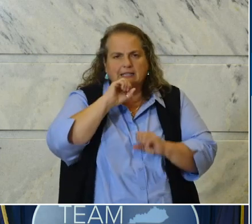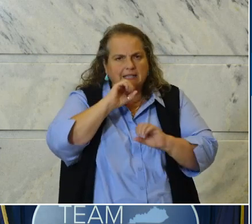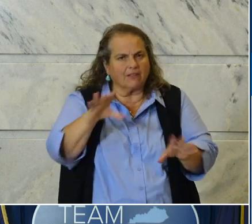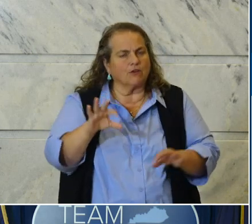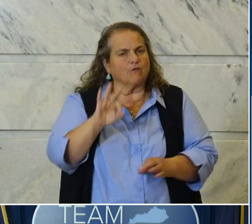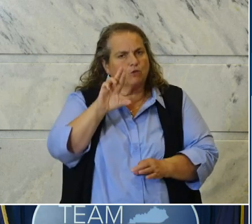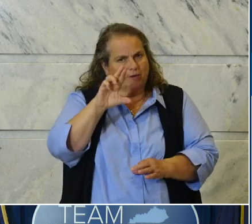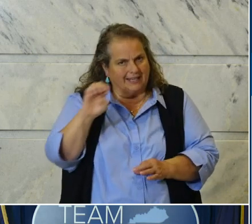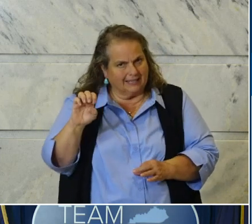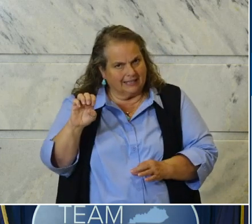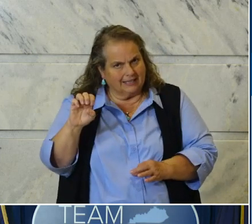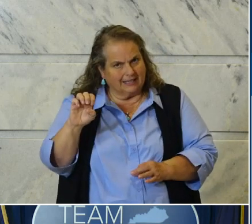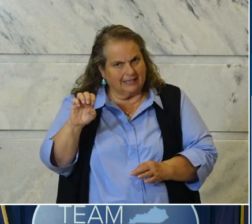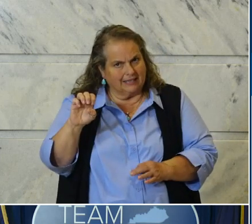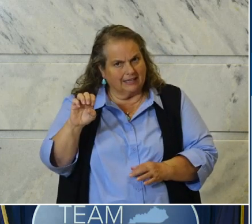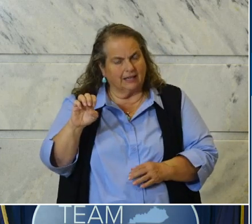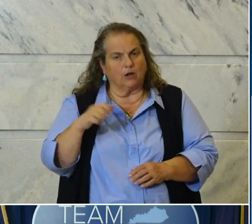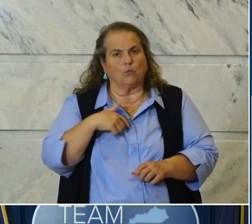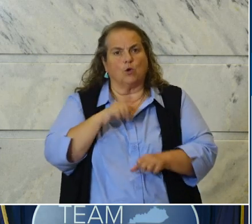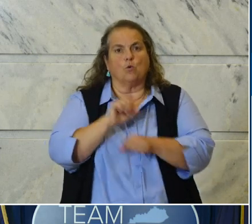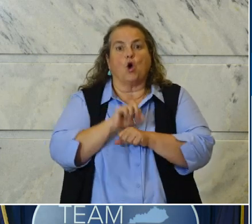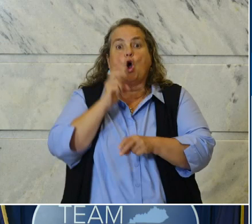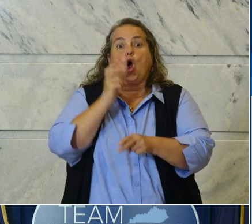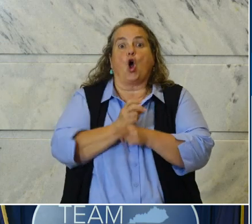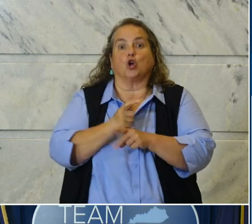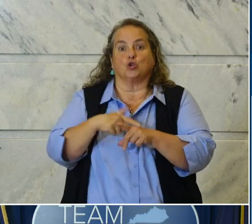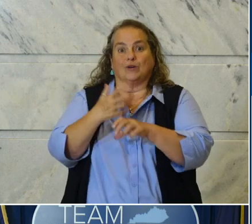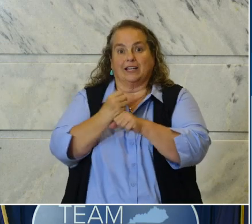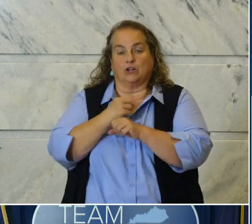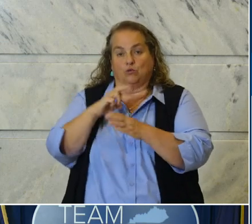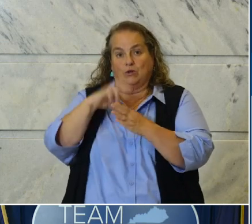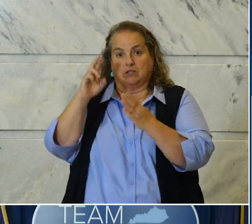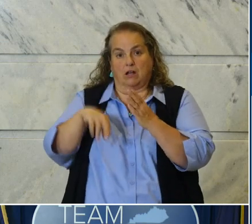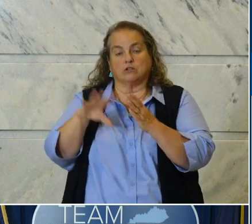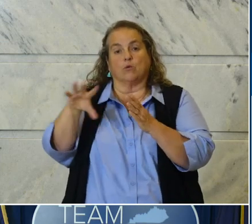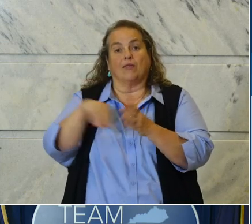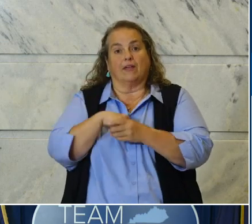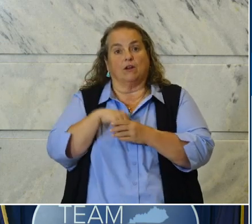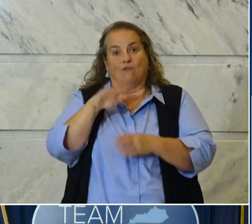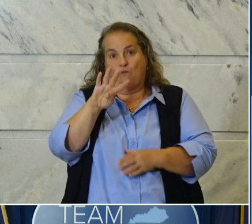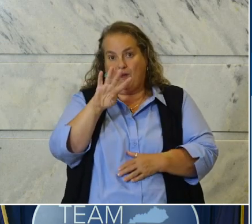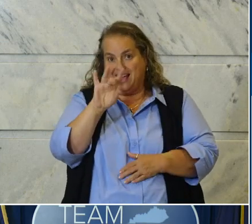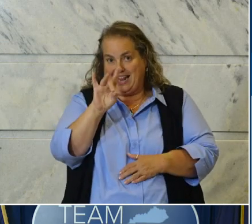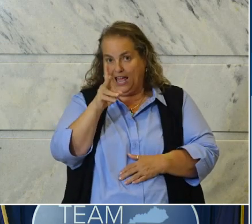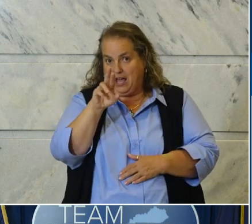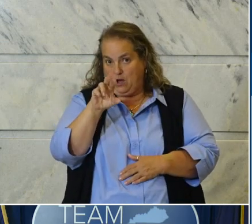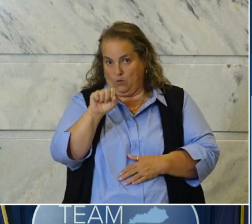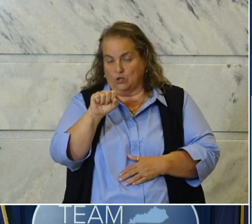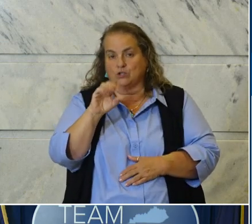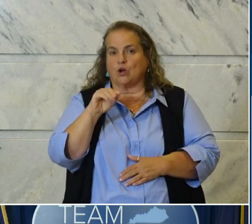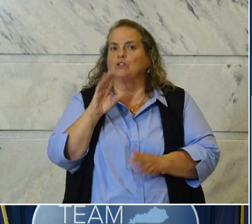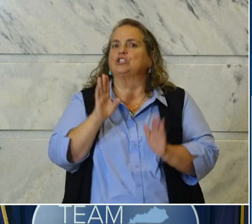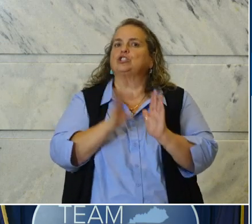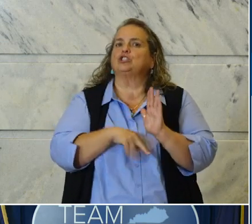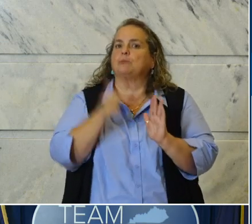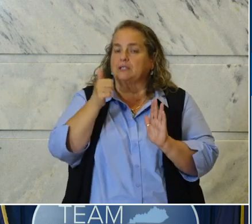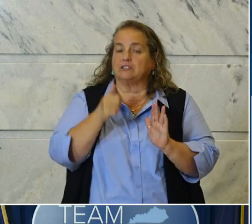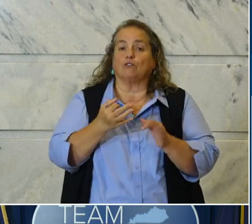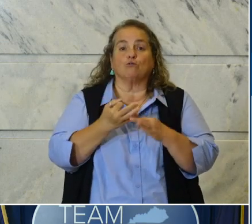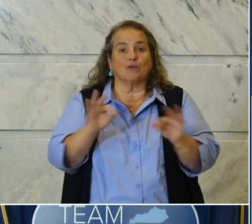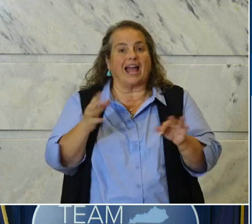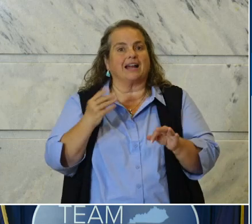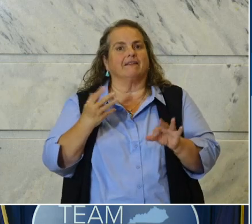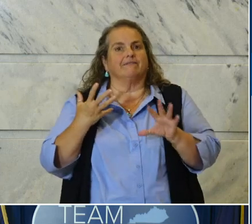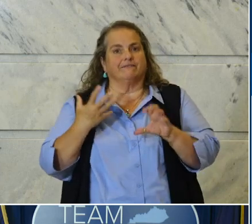Free. We work really hard to get results back in 48 hours, so it's the cheapest because it's free, it's the